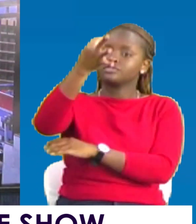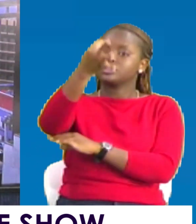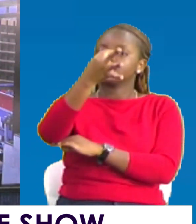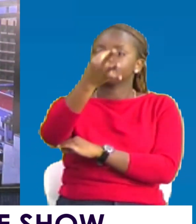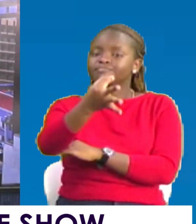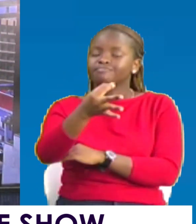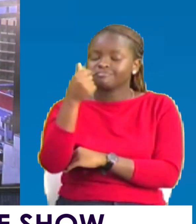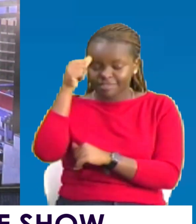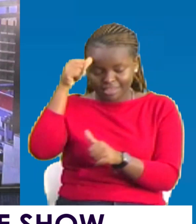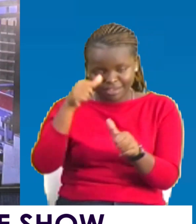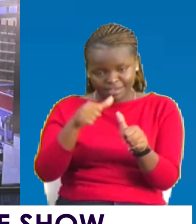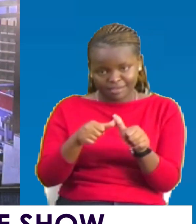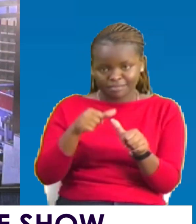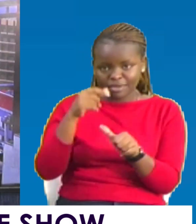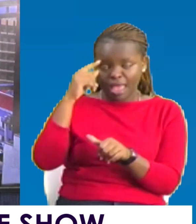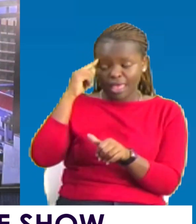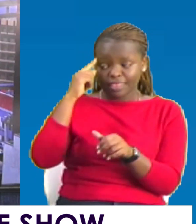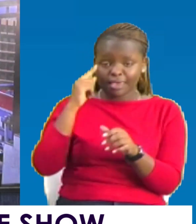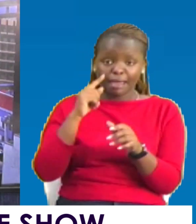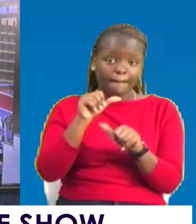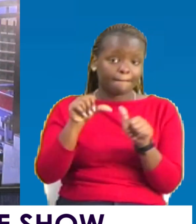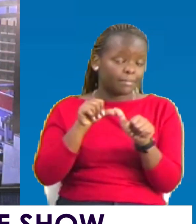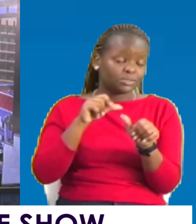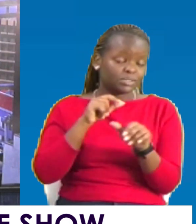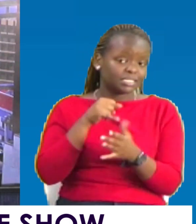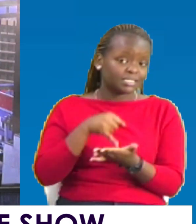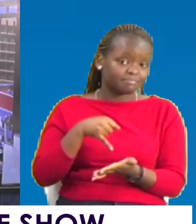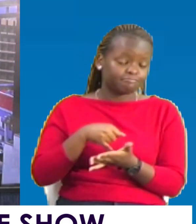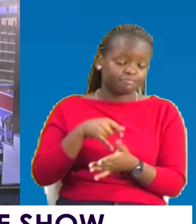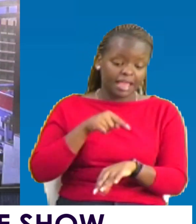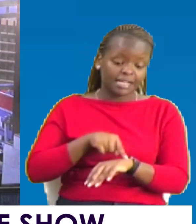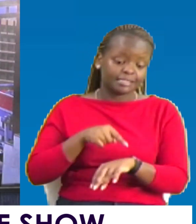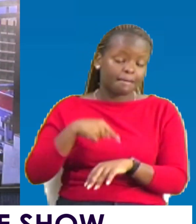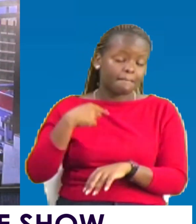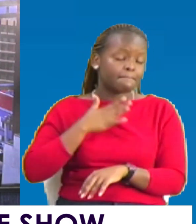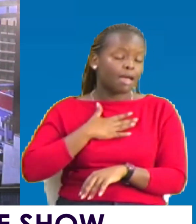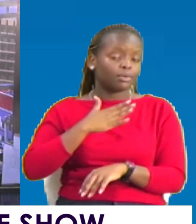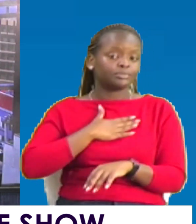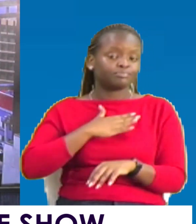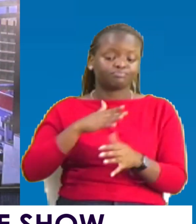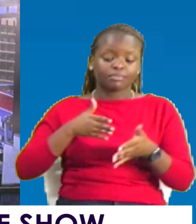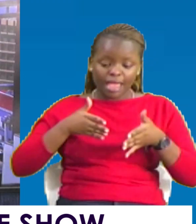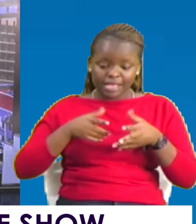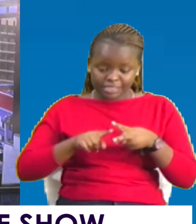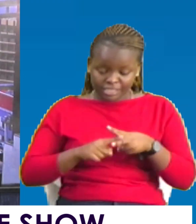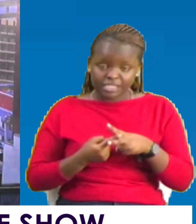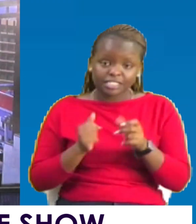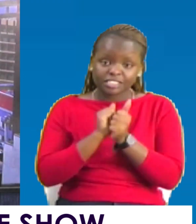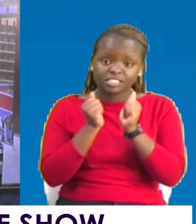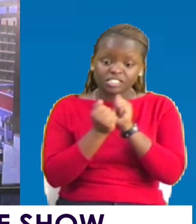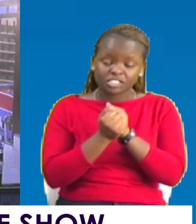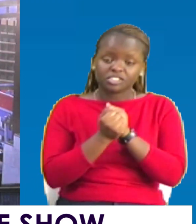it. That is what I'm addressing. It is our time to birth change. It is our time to be